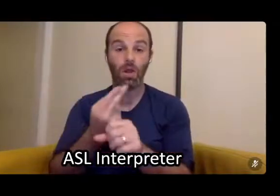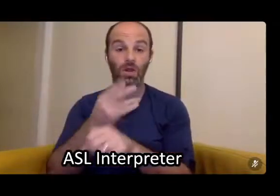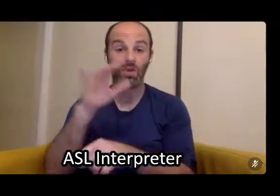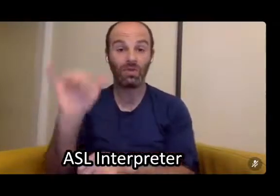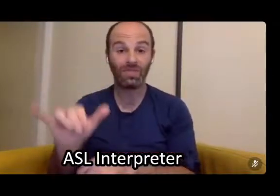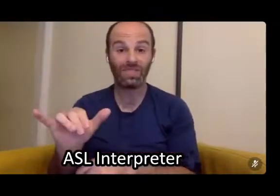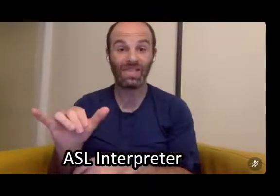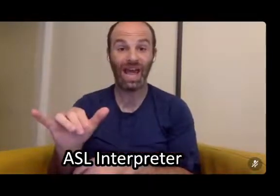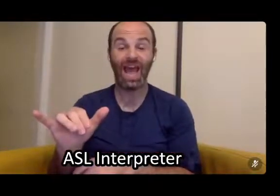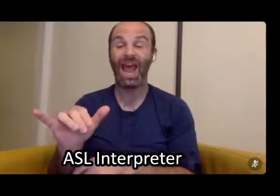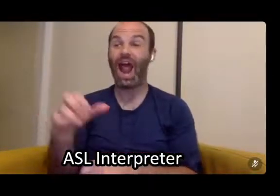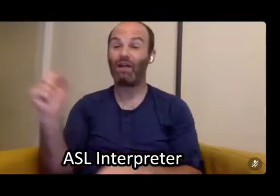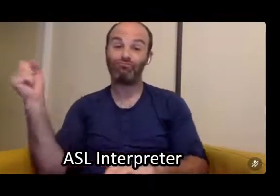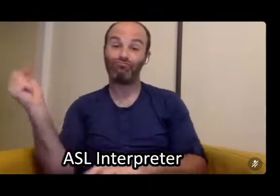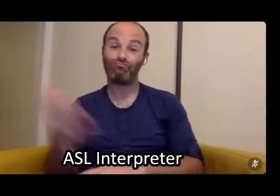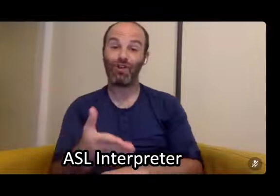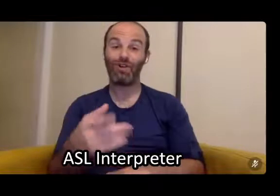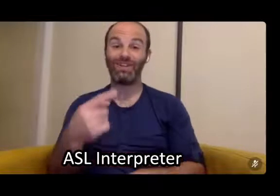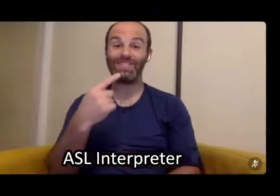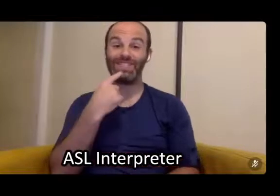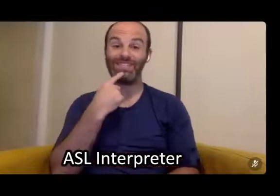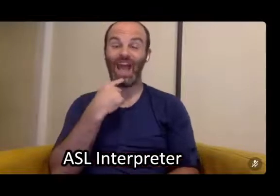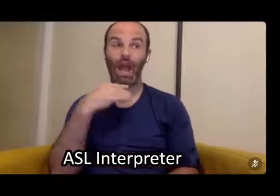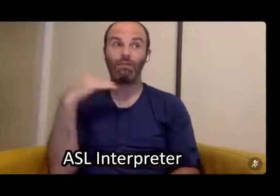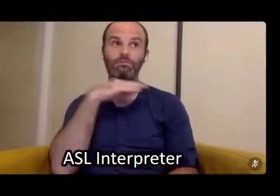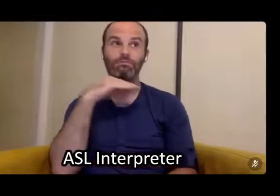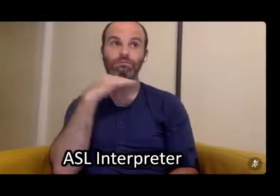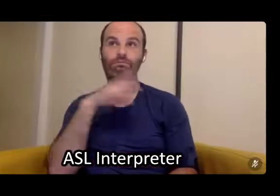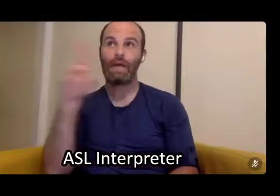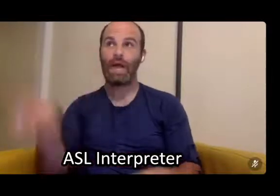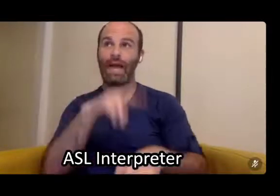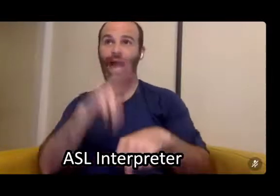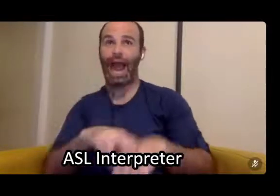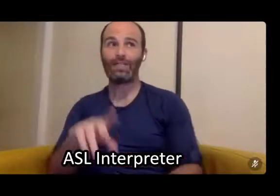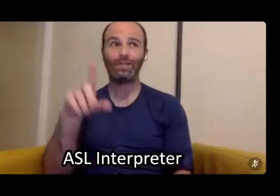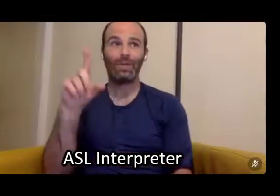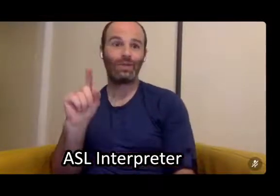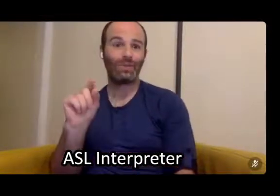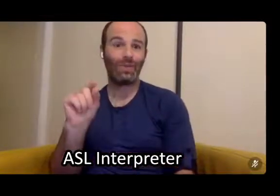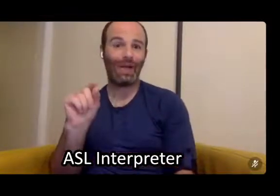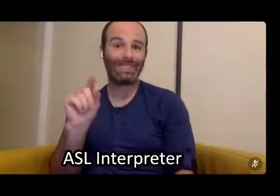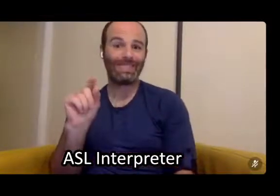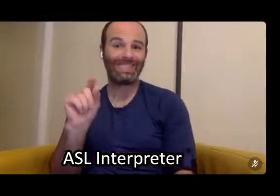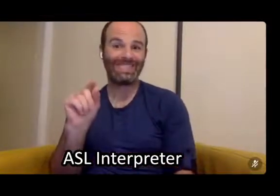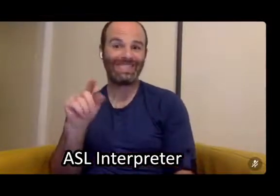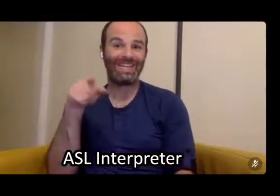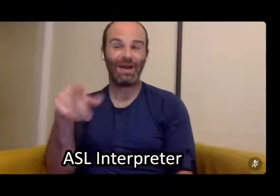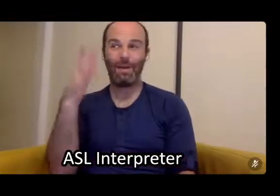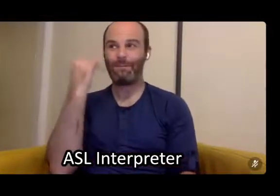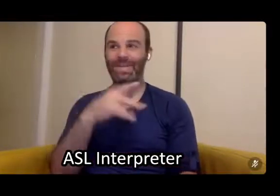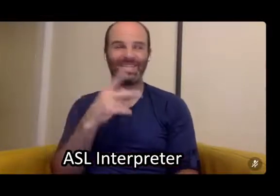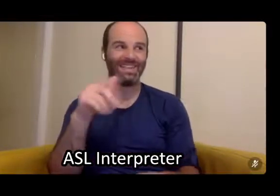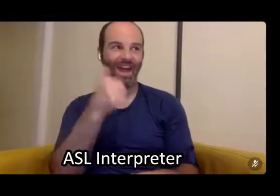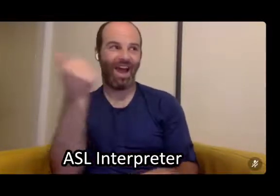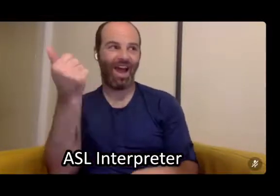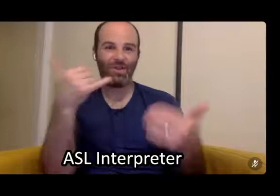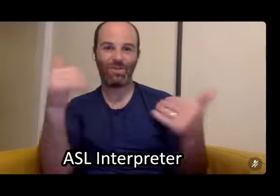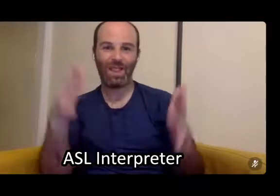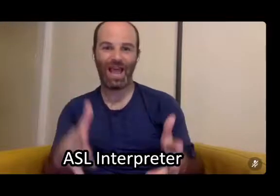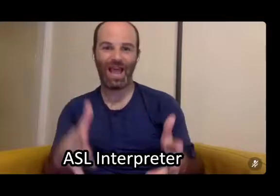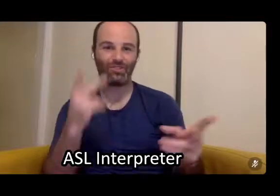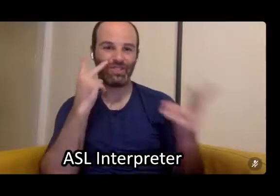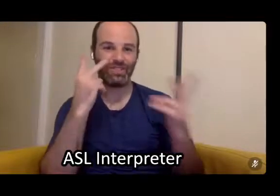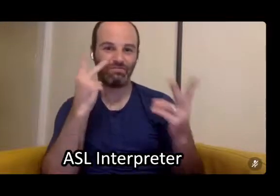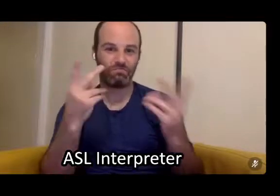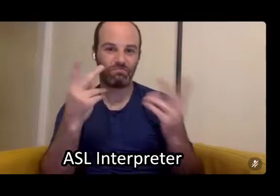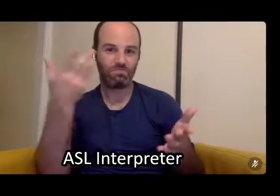nat 20," and it could be a nat 1, Or two I of the never know. sighted people. Exactly. They have no idea you can't